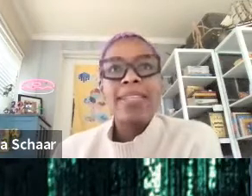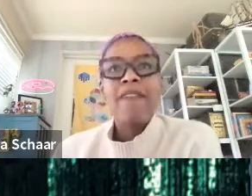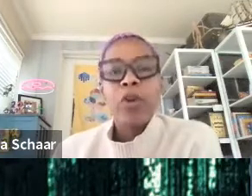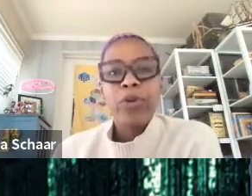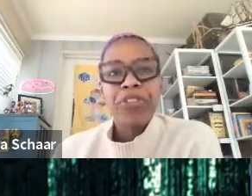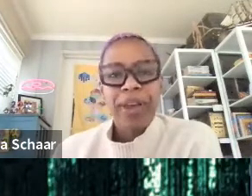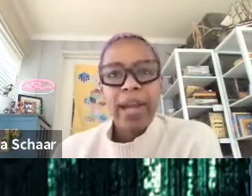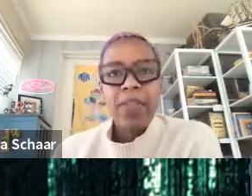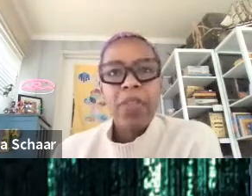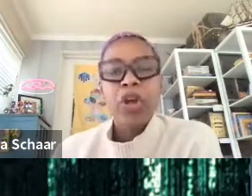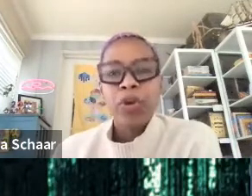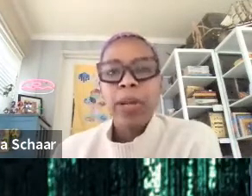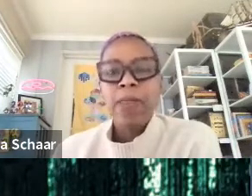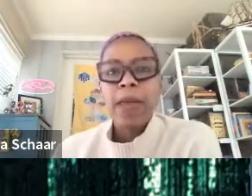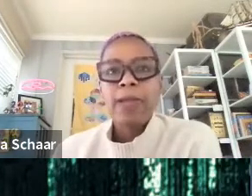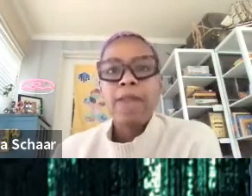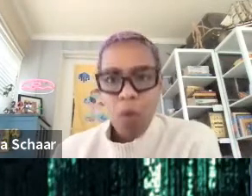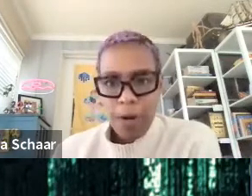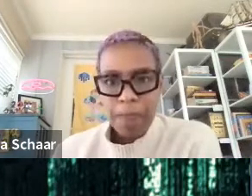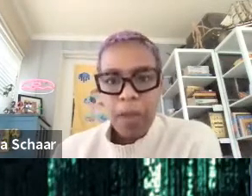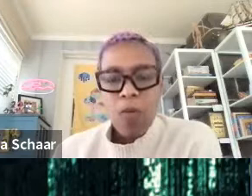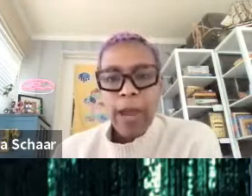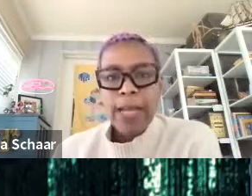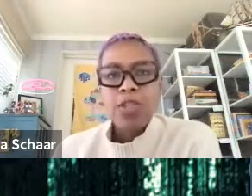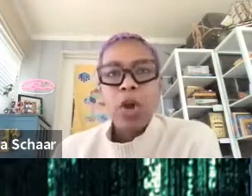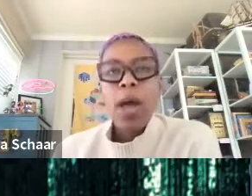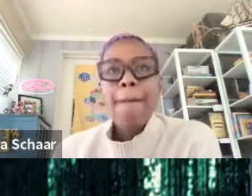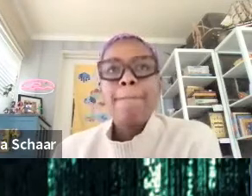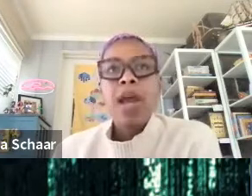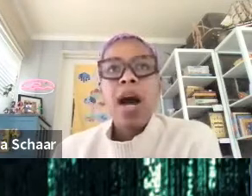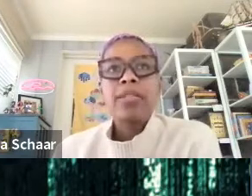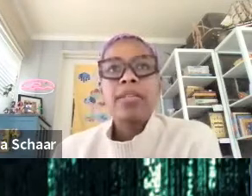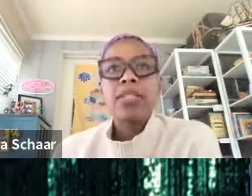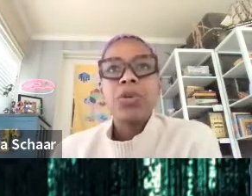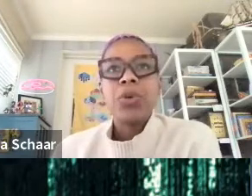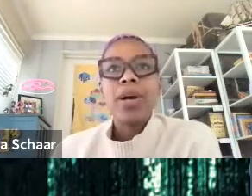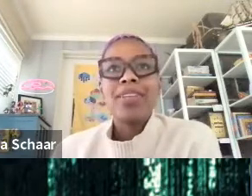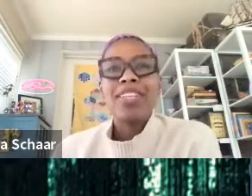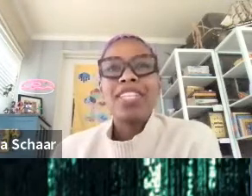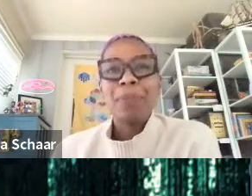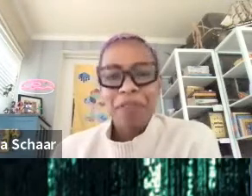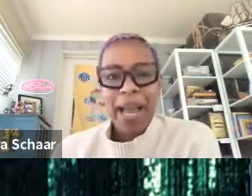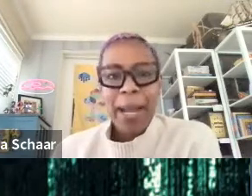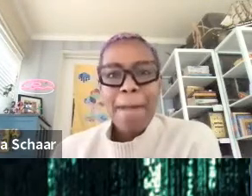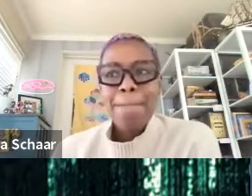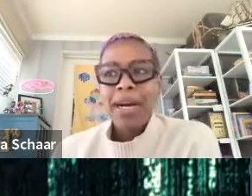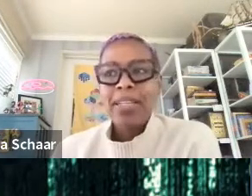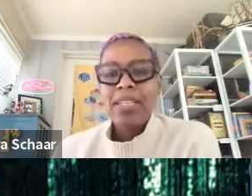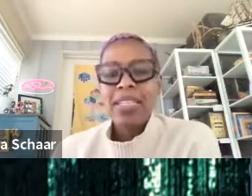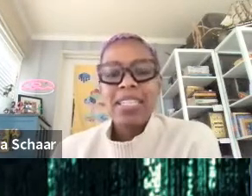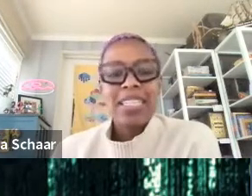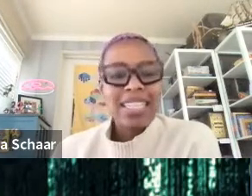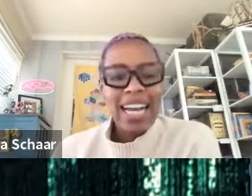what is that future society that they are creating things for, right? So not to simplify it,